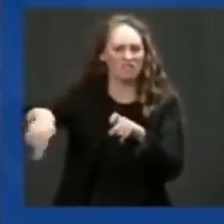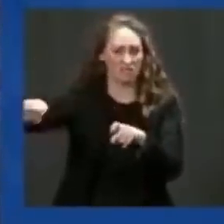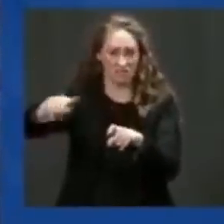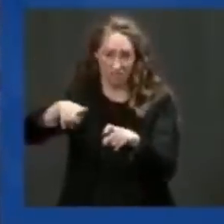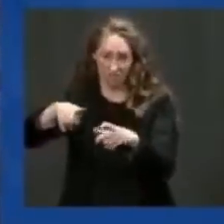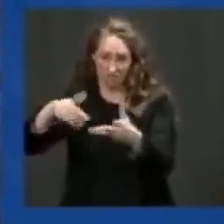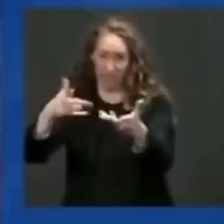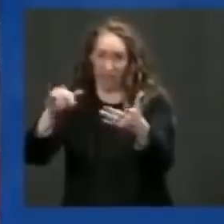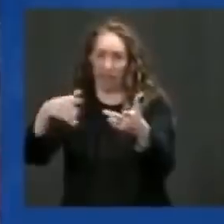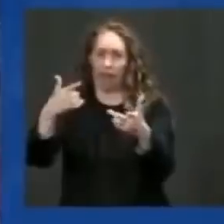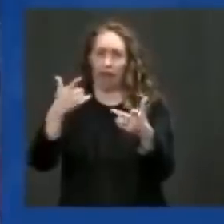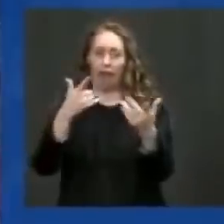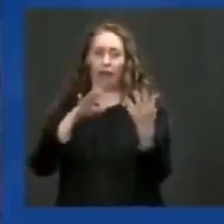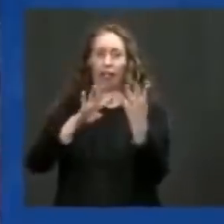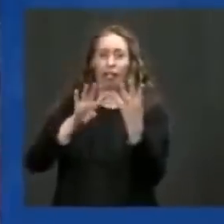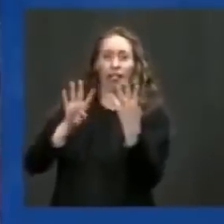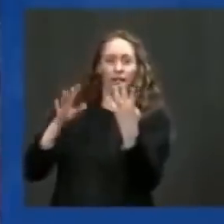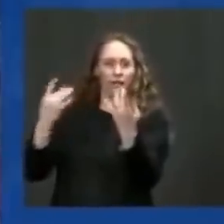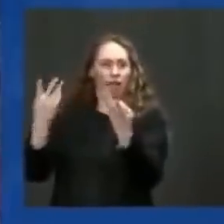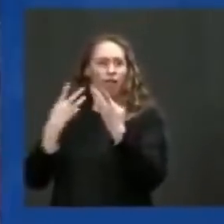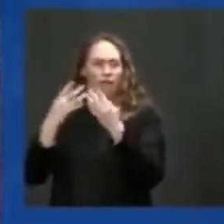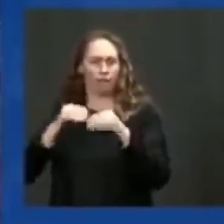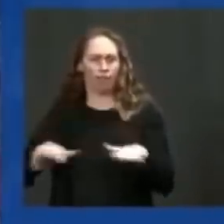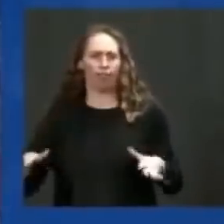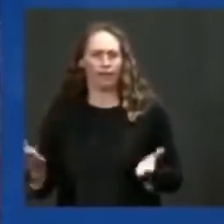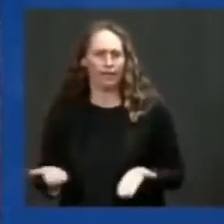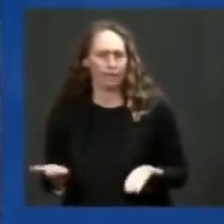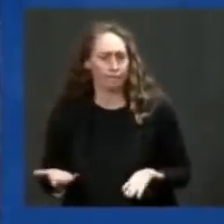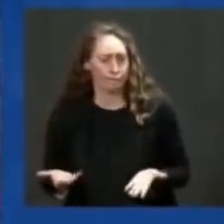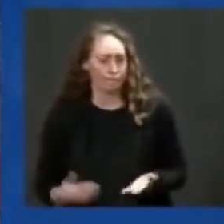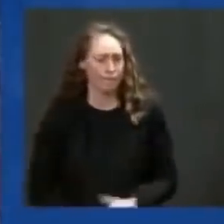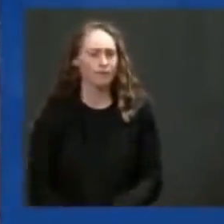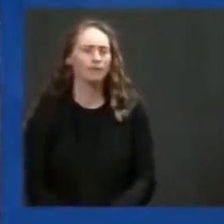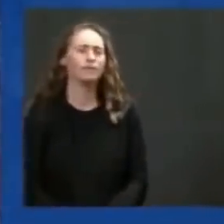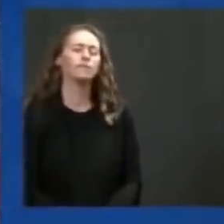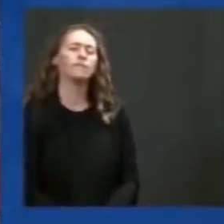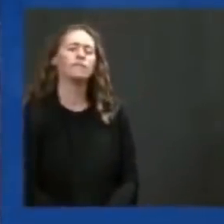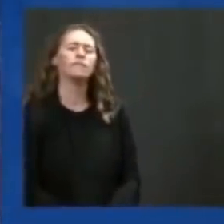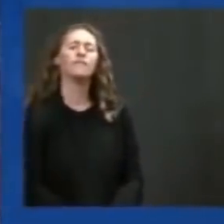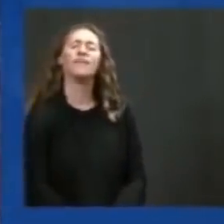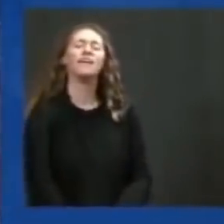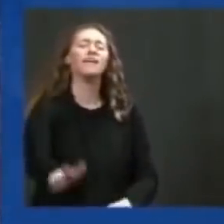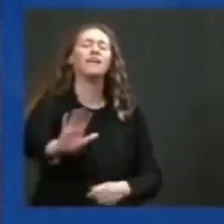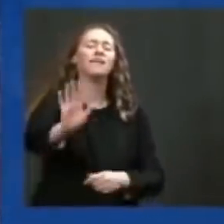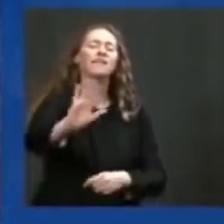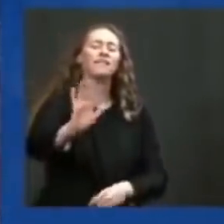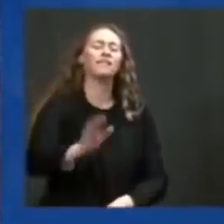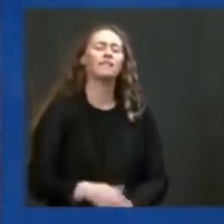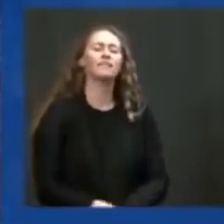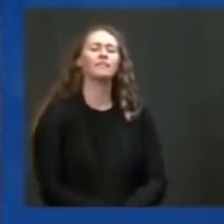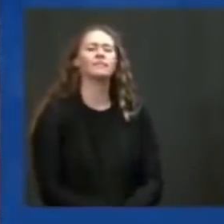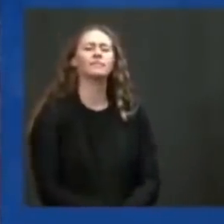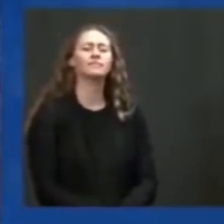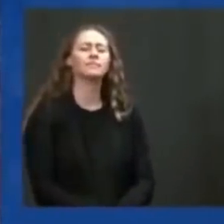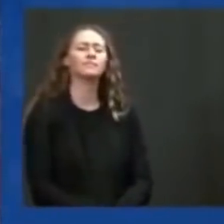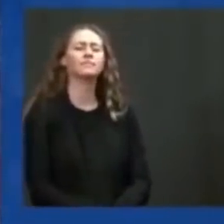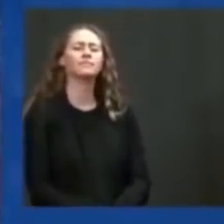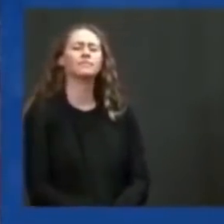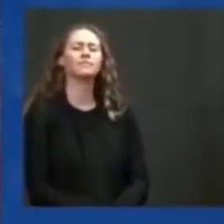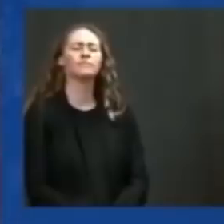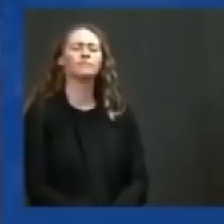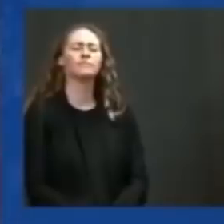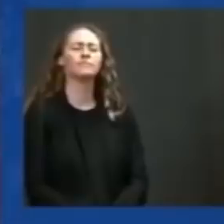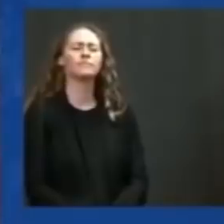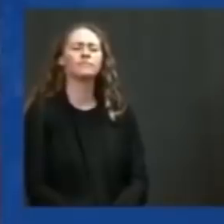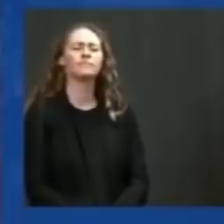numbers? There is what we're doing. We have not withdrawn the order that is sometimes critical